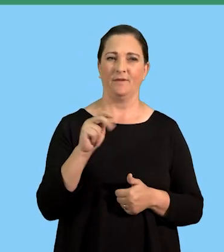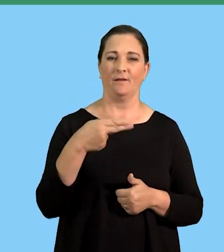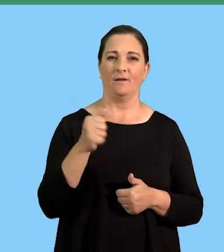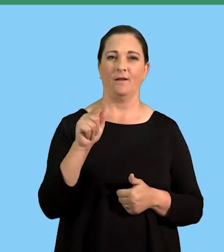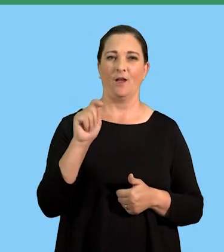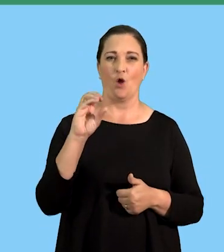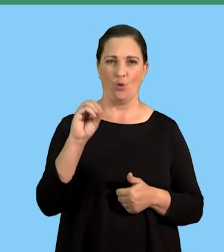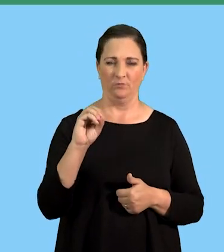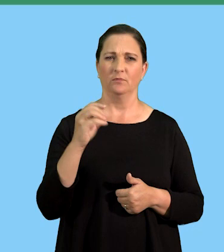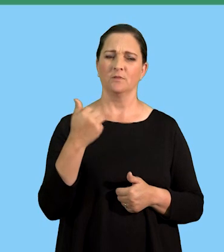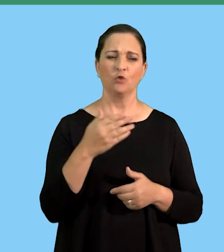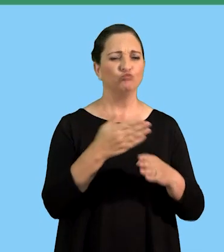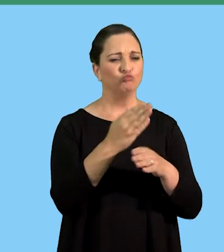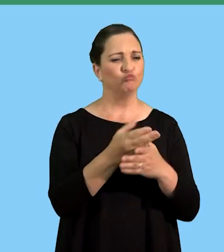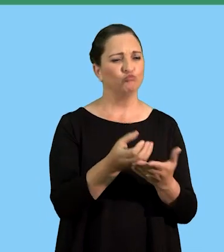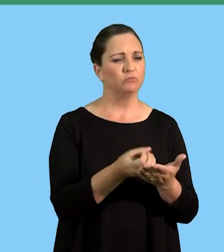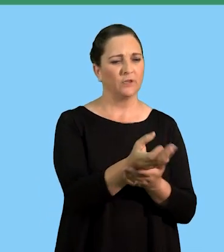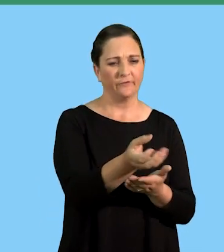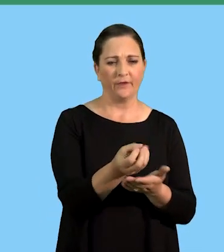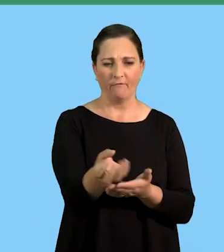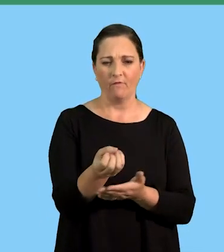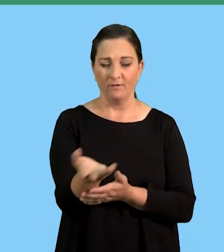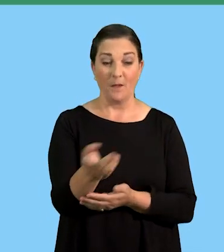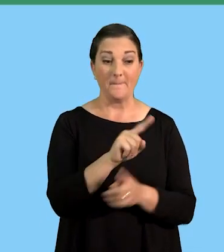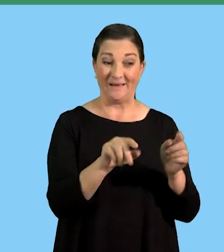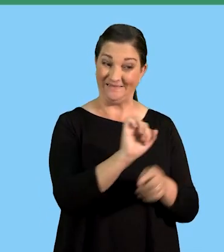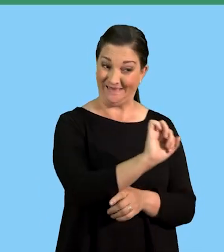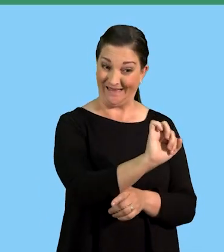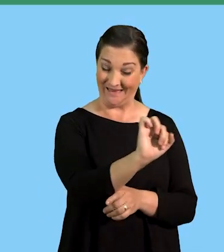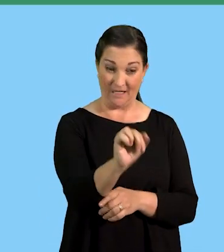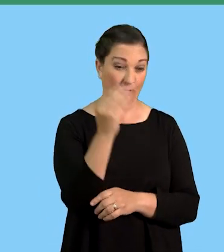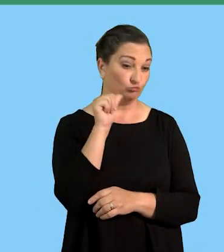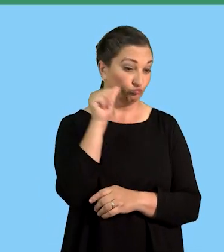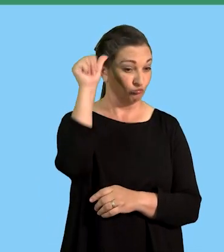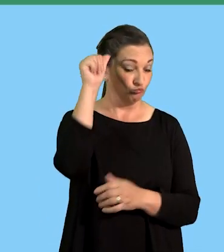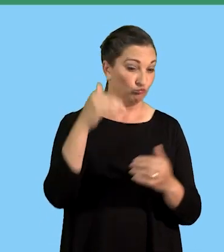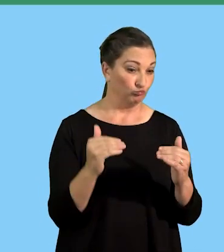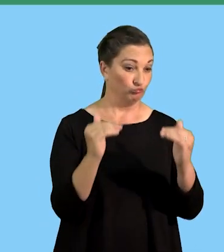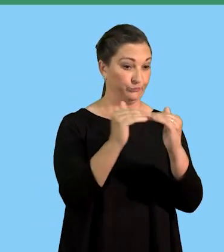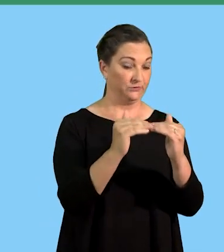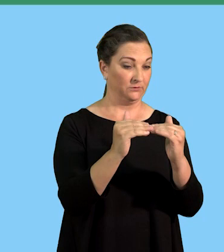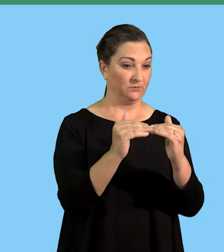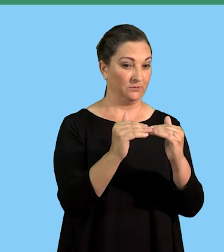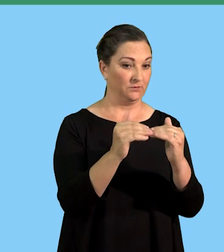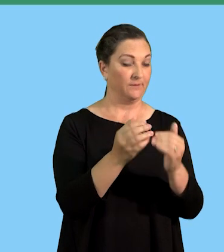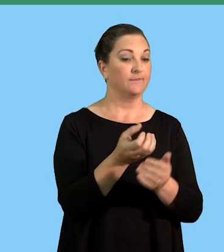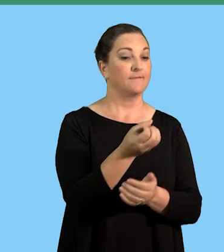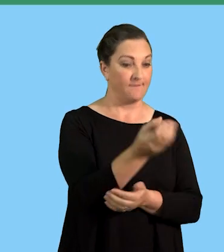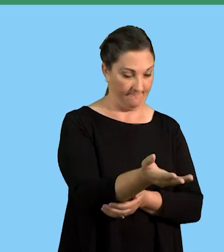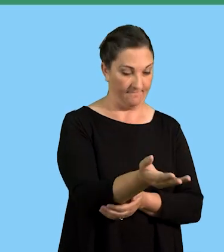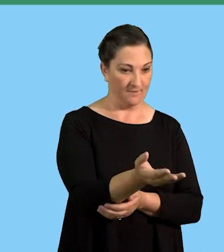as a leader allocates tasks to employees according to their level of maturity, TATO is